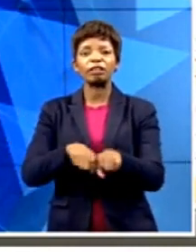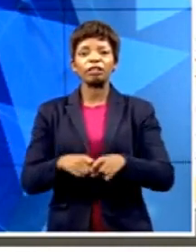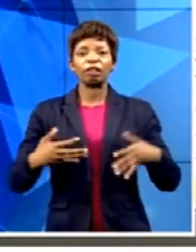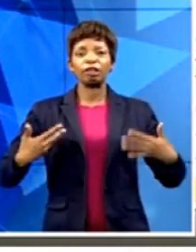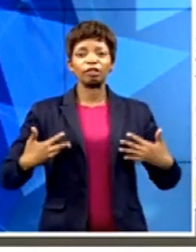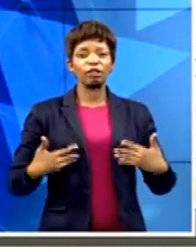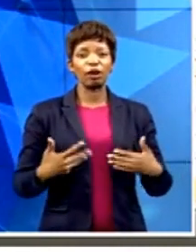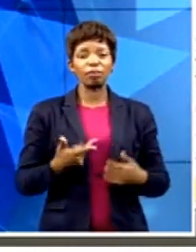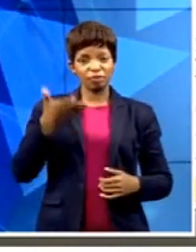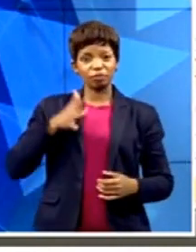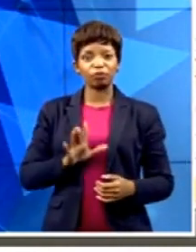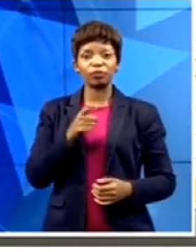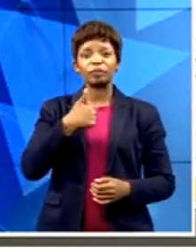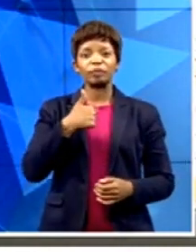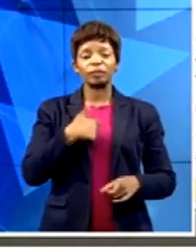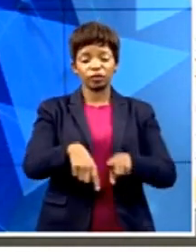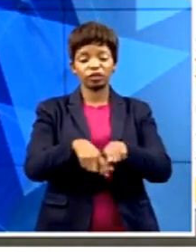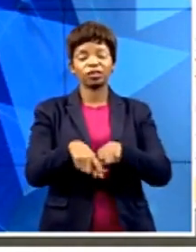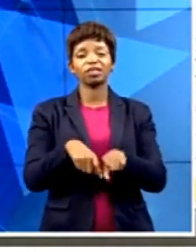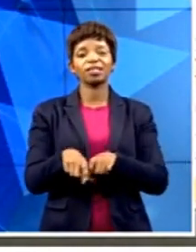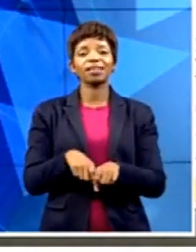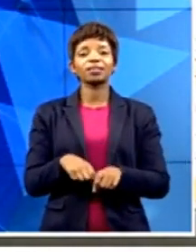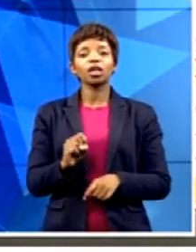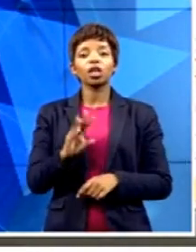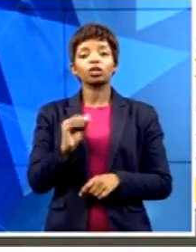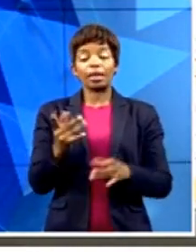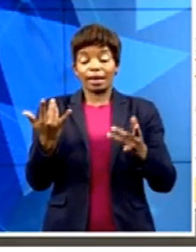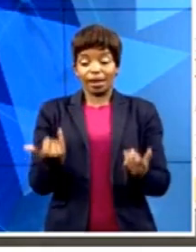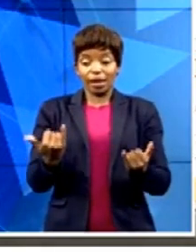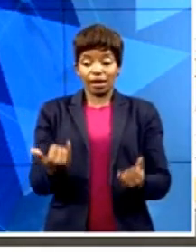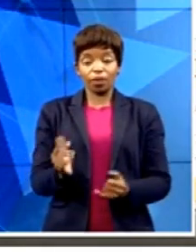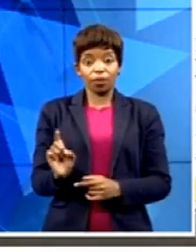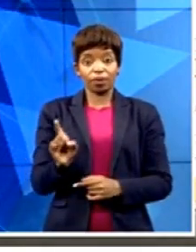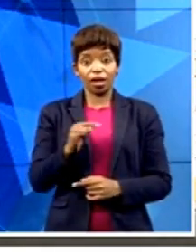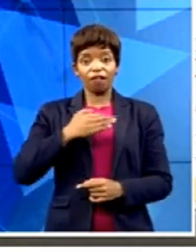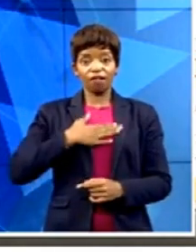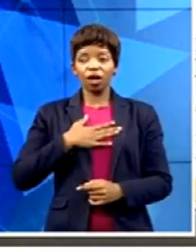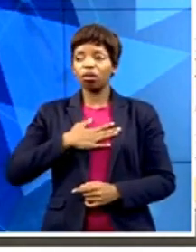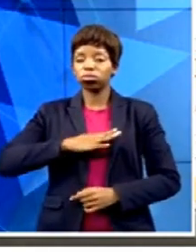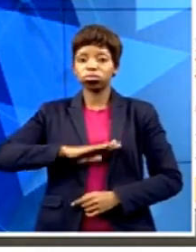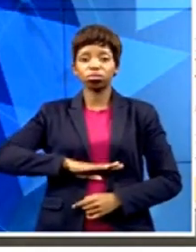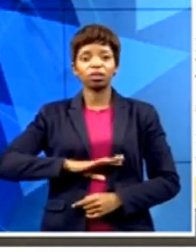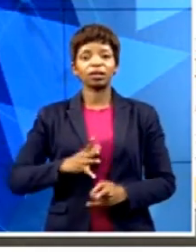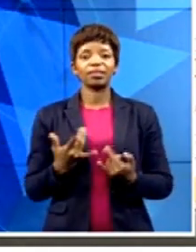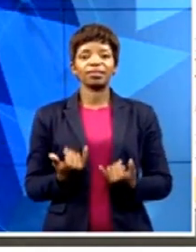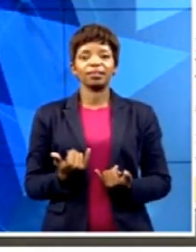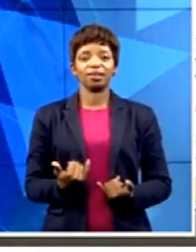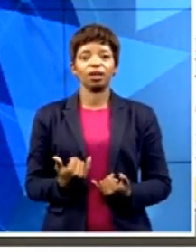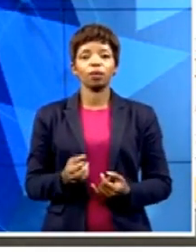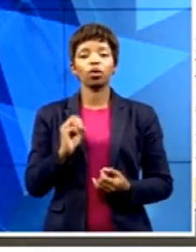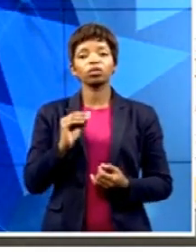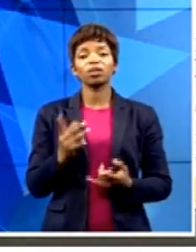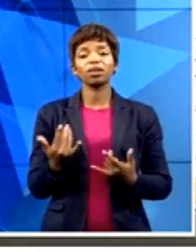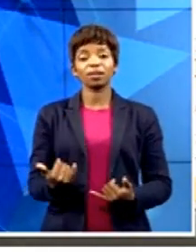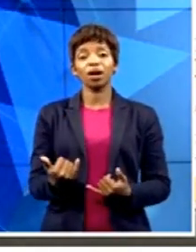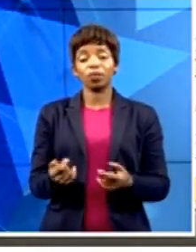infected person. And now they felt a bit of ease. We heard some similar kind of sentiments here. We saw a few people trickling in. It's quite